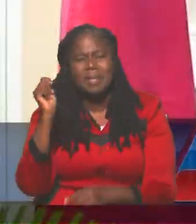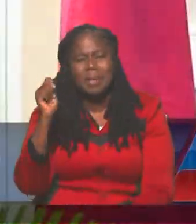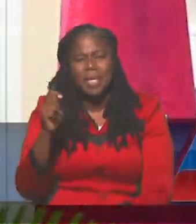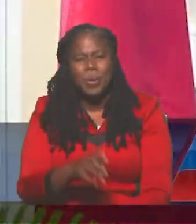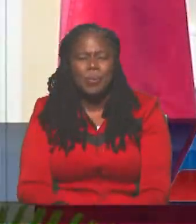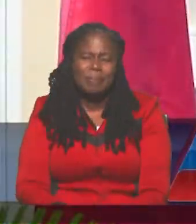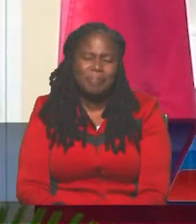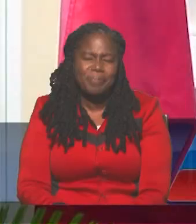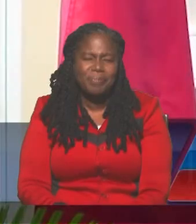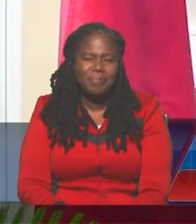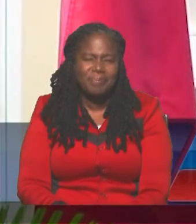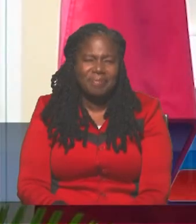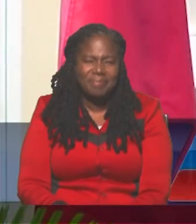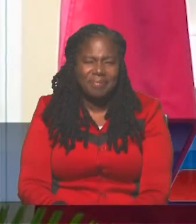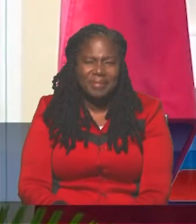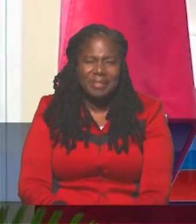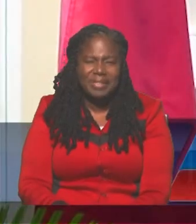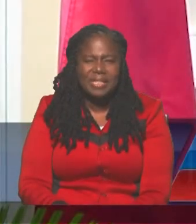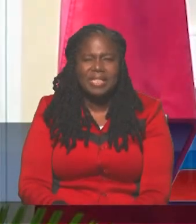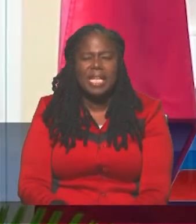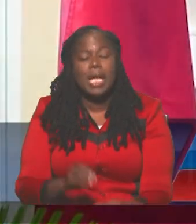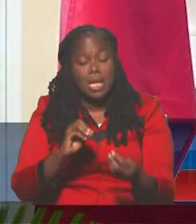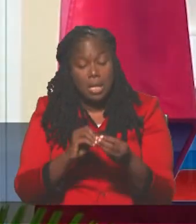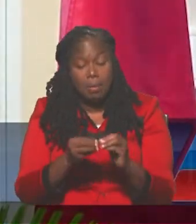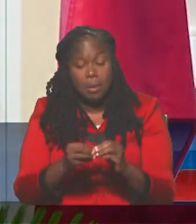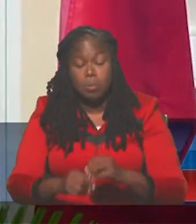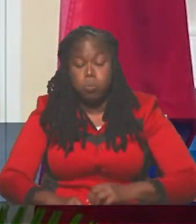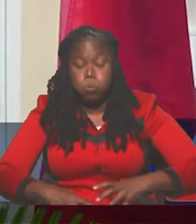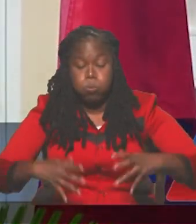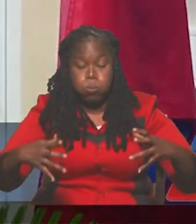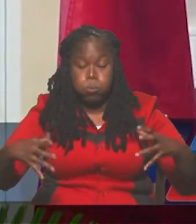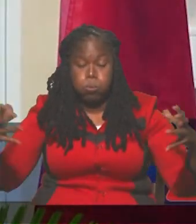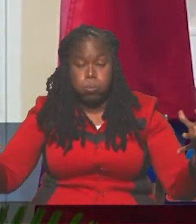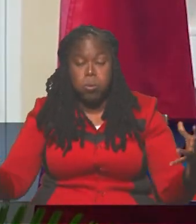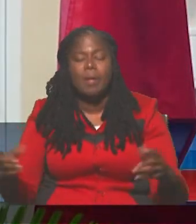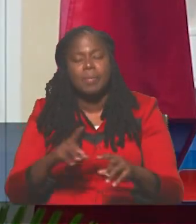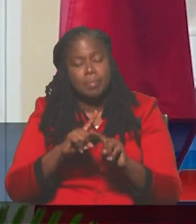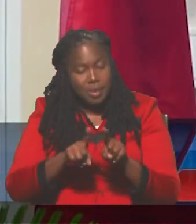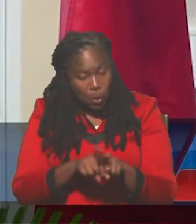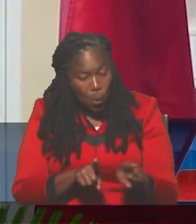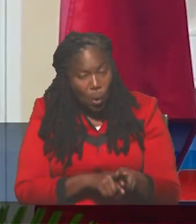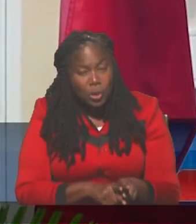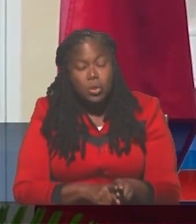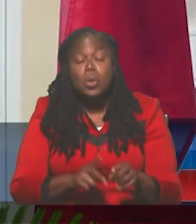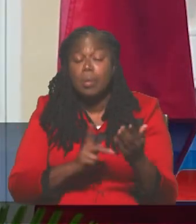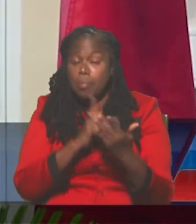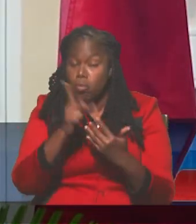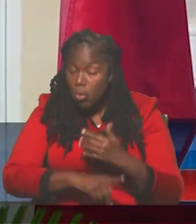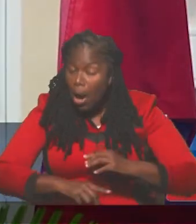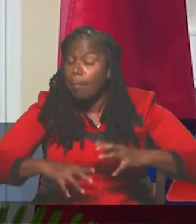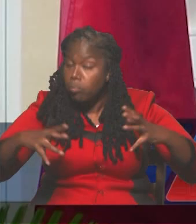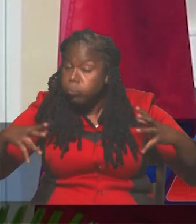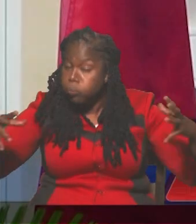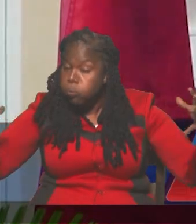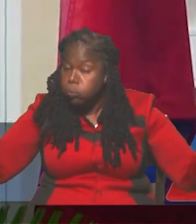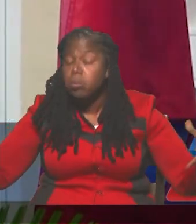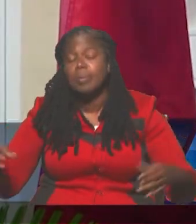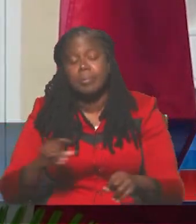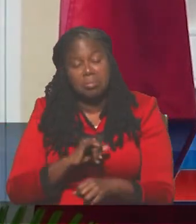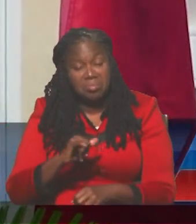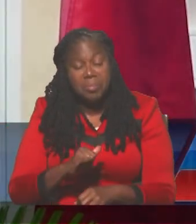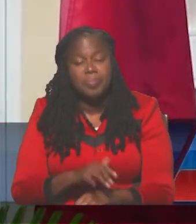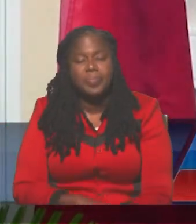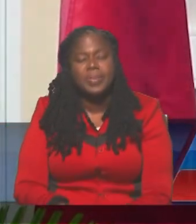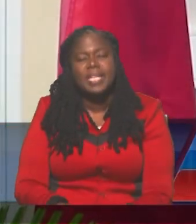Not only have our numbers grown, but so too has the scope of our program. We introduce exciting